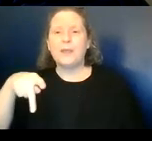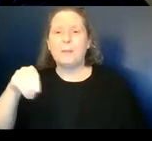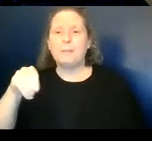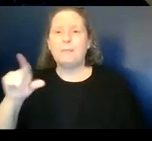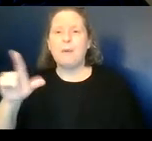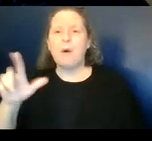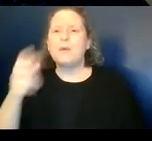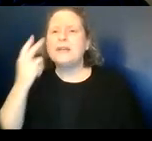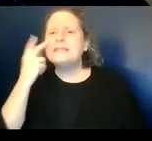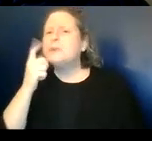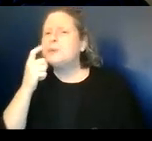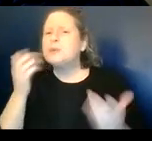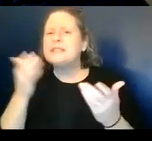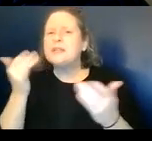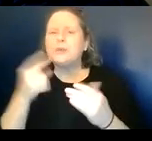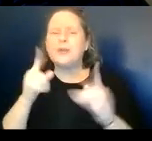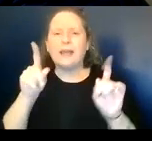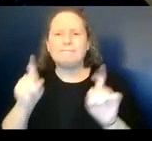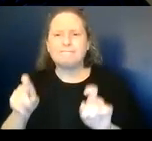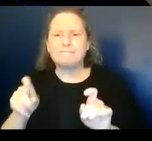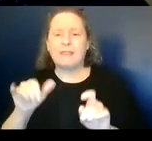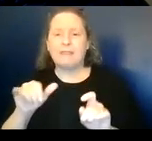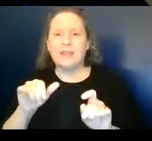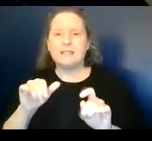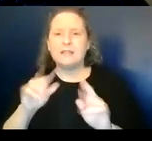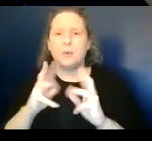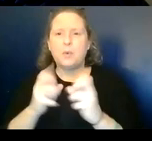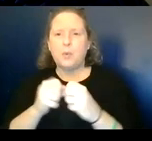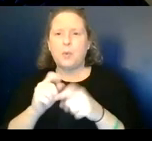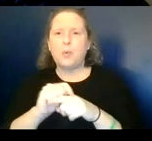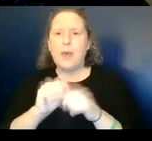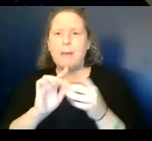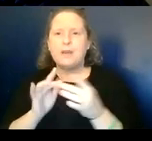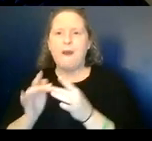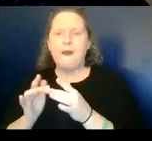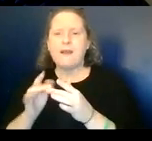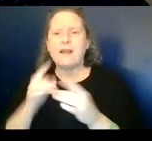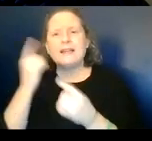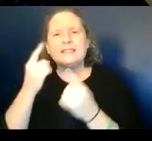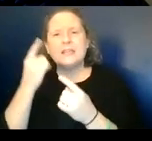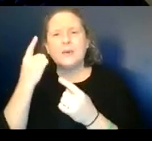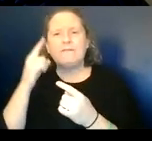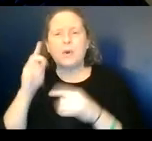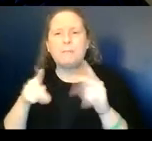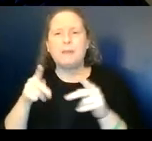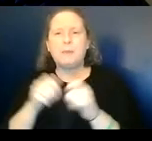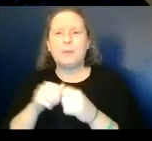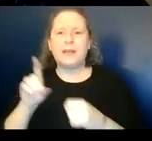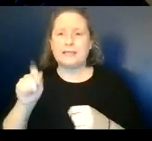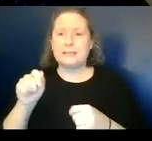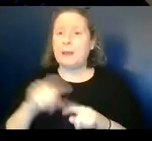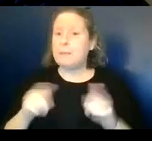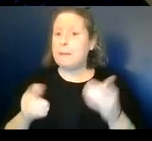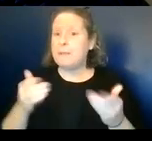here today. I know this webinar is considerations for people with disabilities, but we do want to acknowledge that we might have